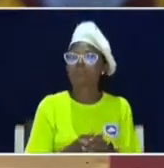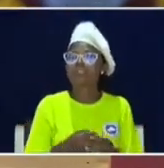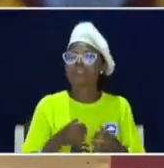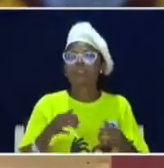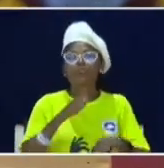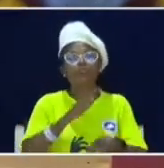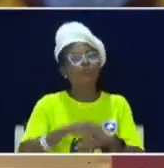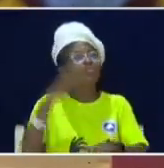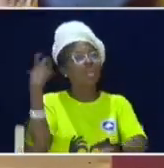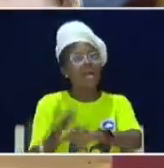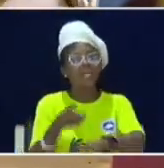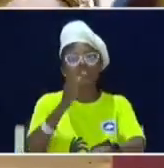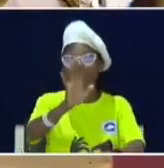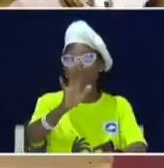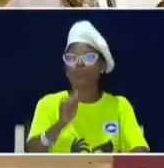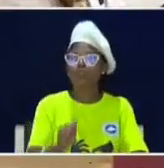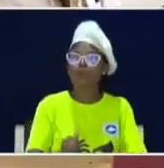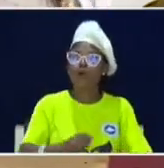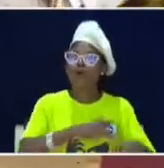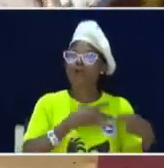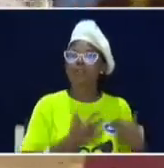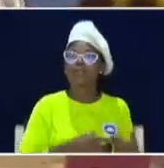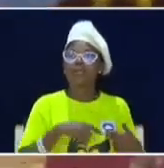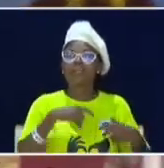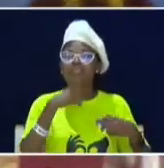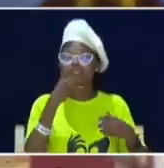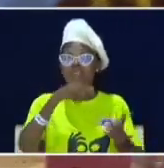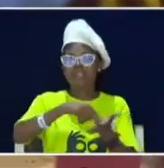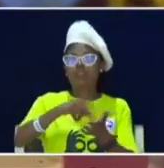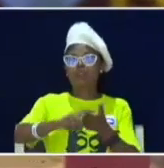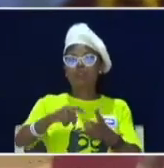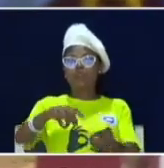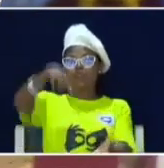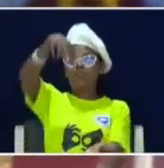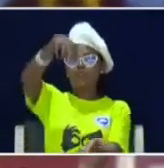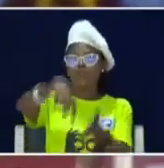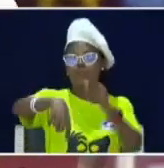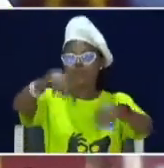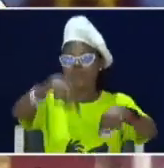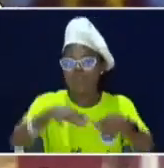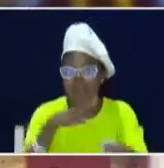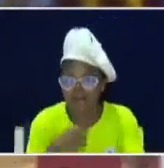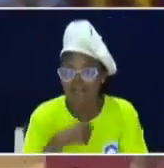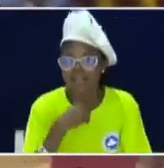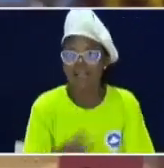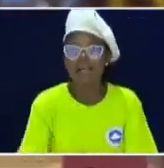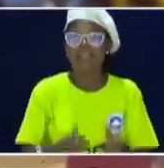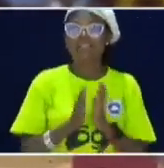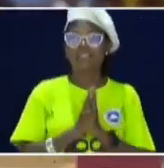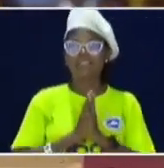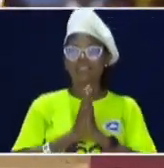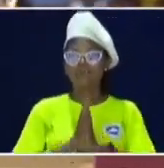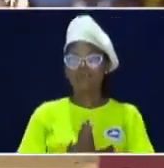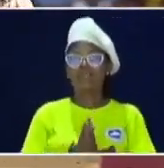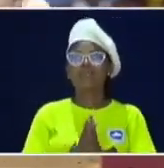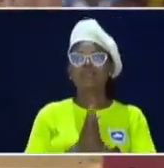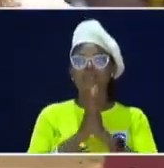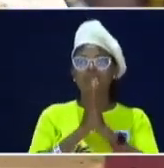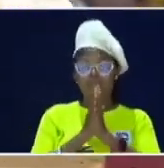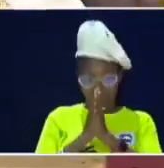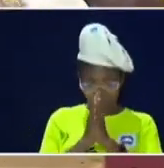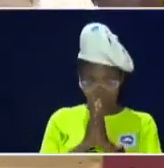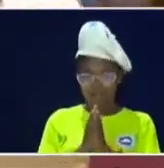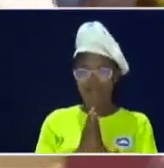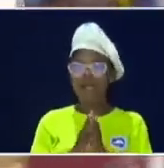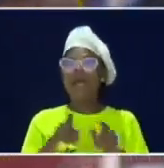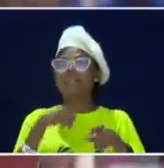Harden not your heart. Stand to your feet and say this prayer. Even as I live, stand to your feet